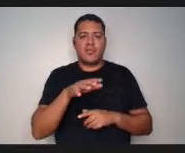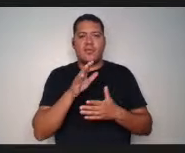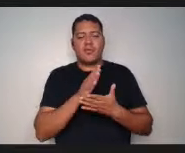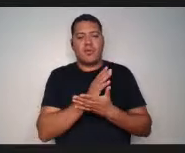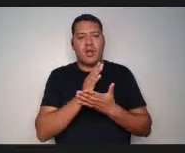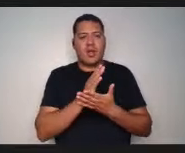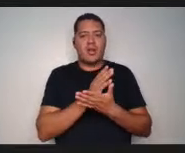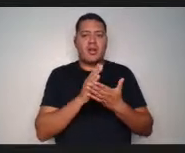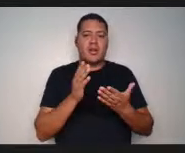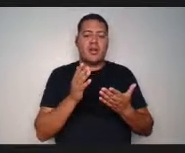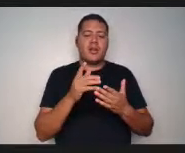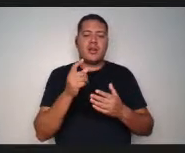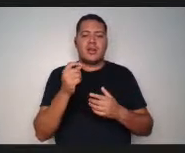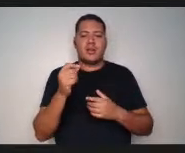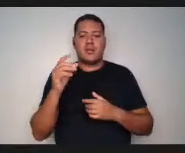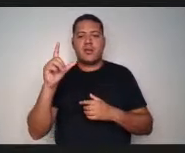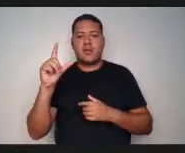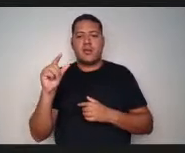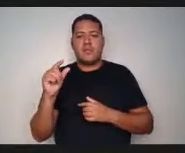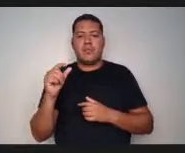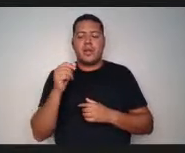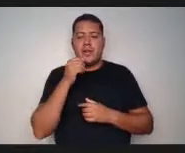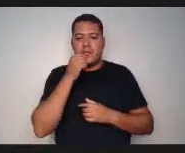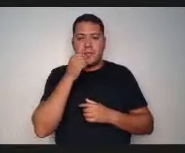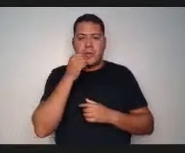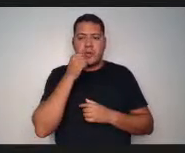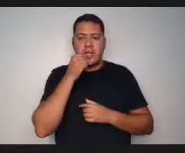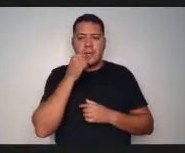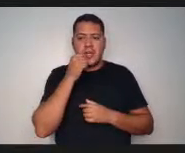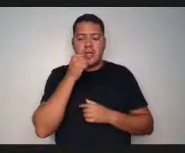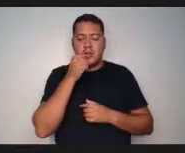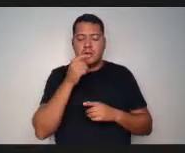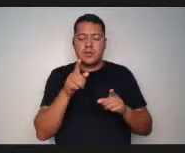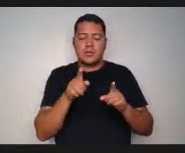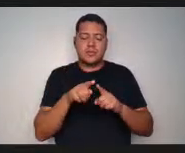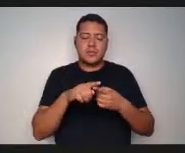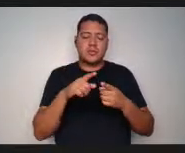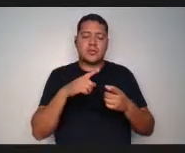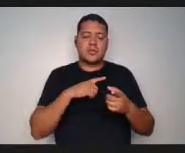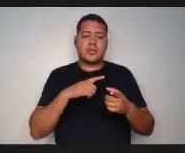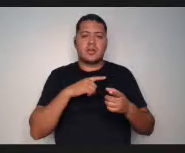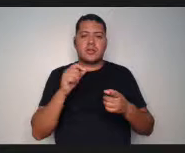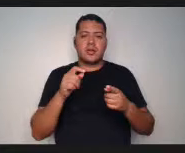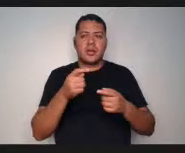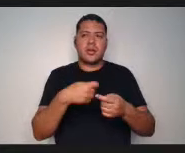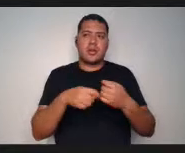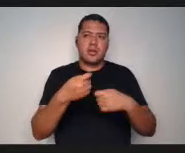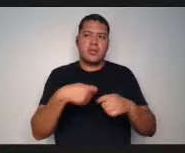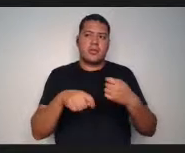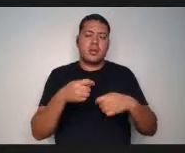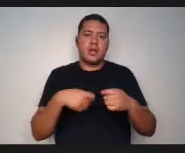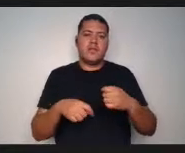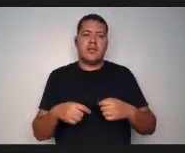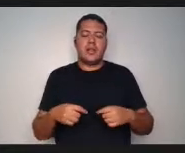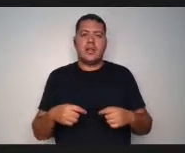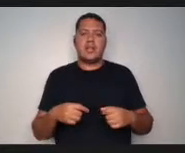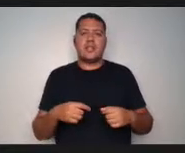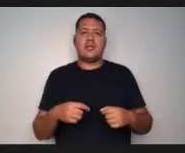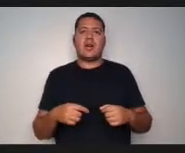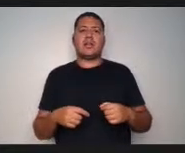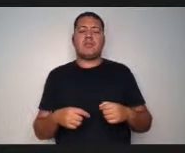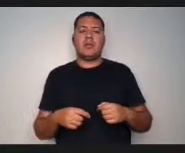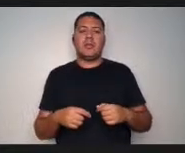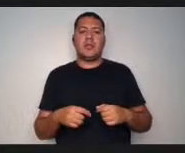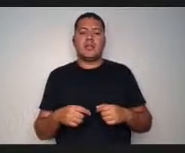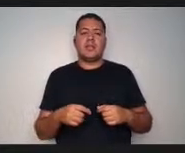role in health and access to health care. We know that there's increased health risk for